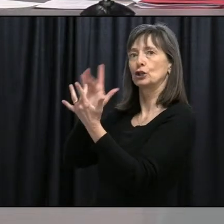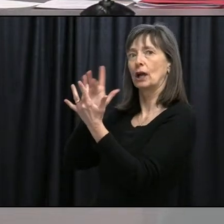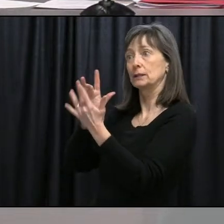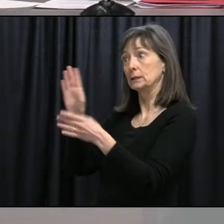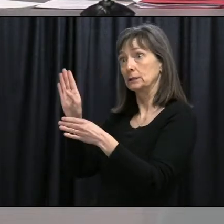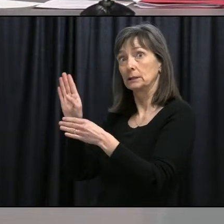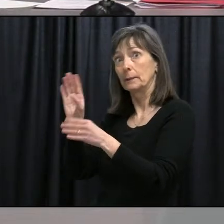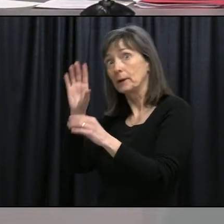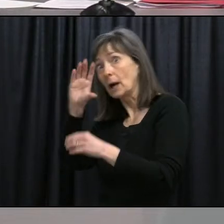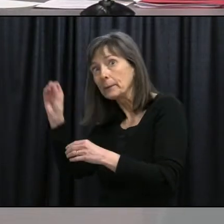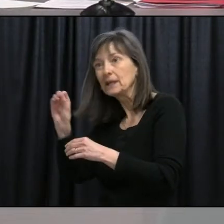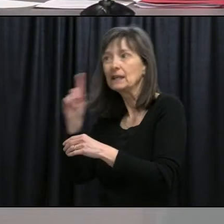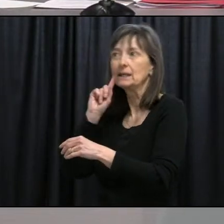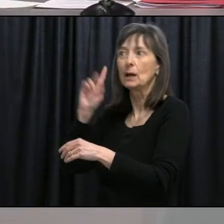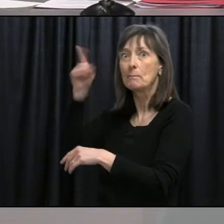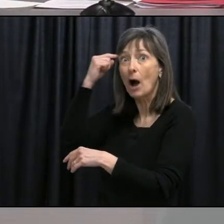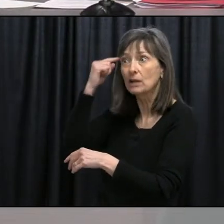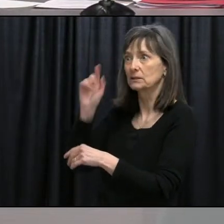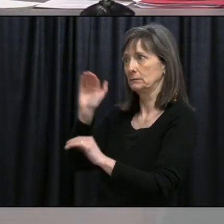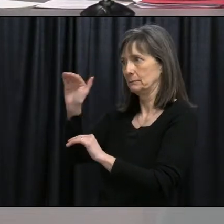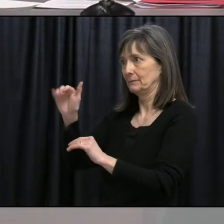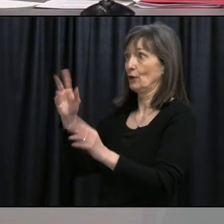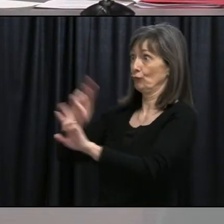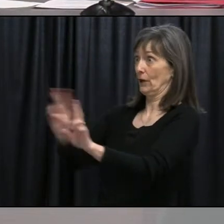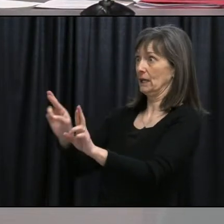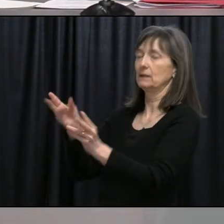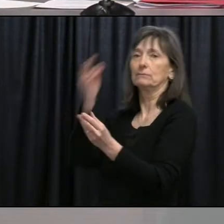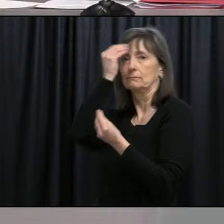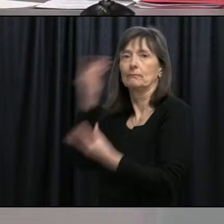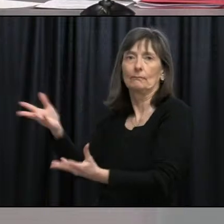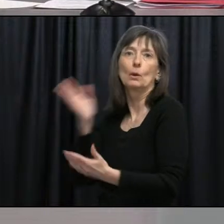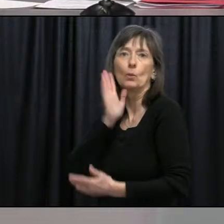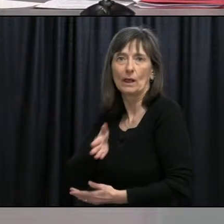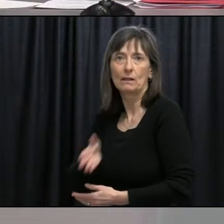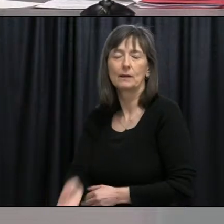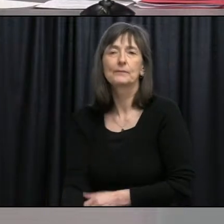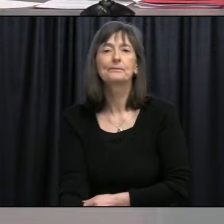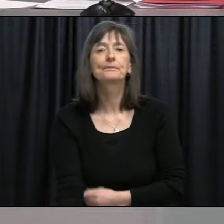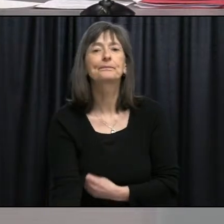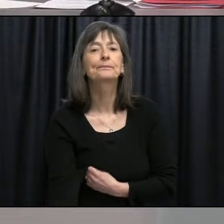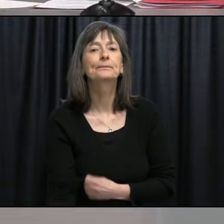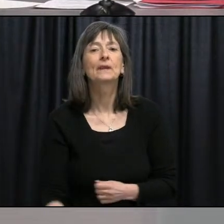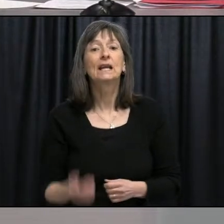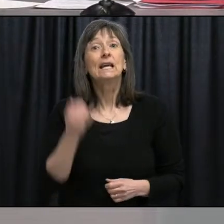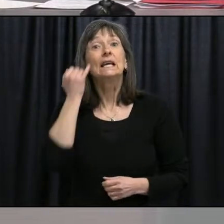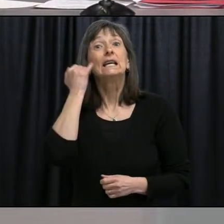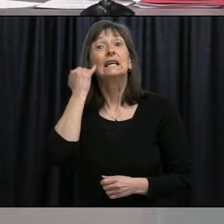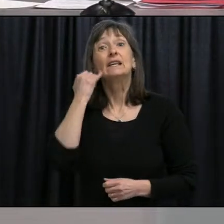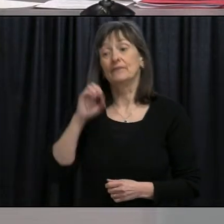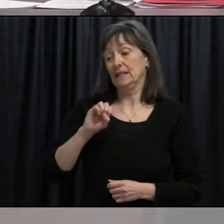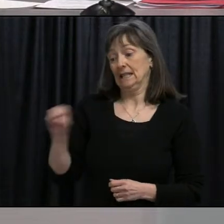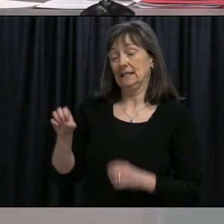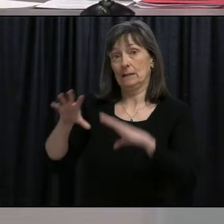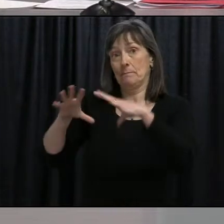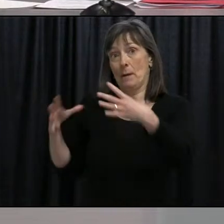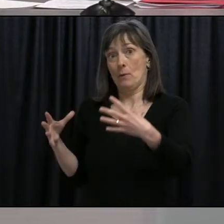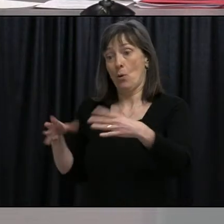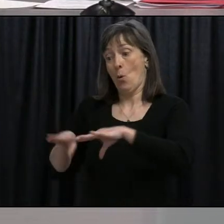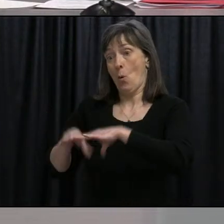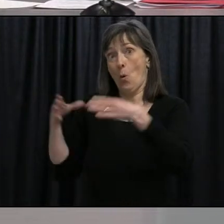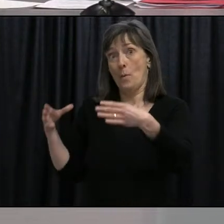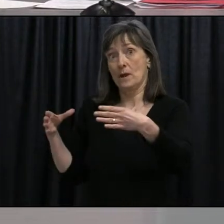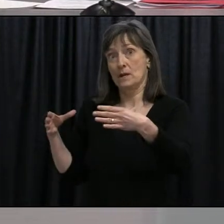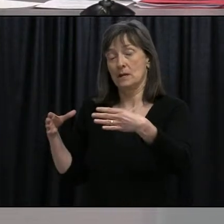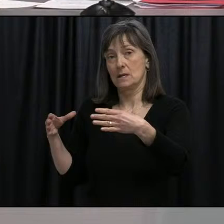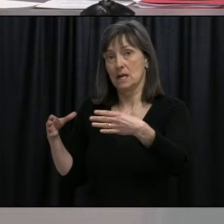Perfect, thank you. And so when it comes to the Atlantic bubble, the variants have changed the way we deal with COVID. Would the variant change the Atlantic